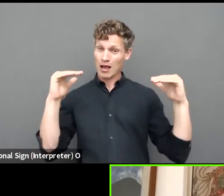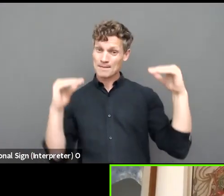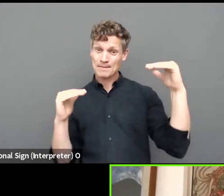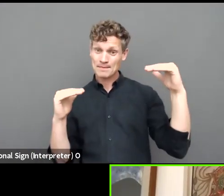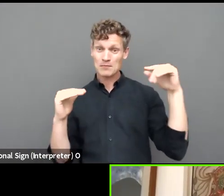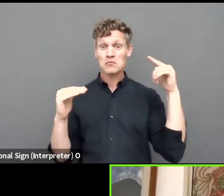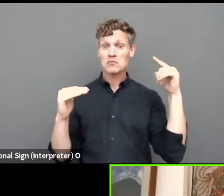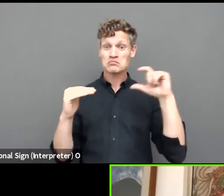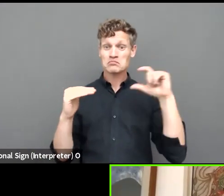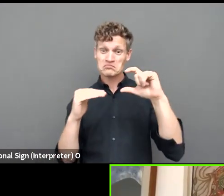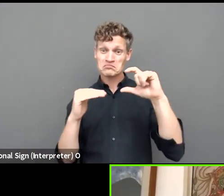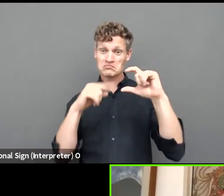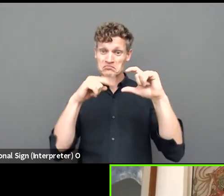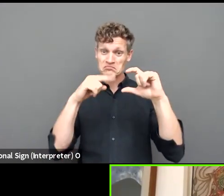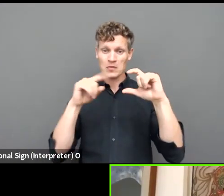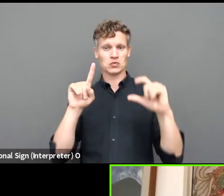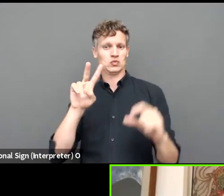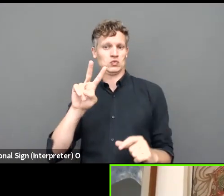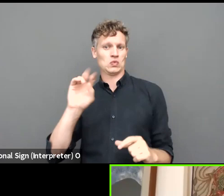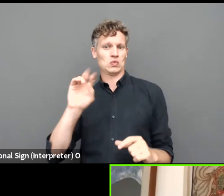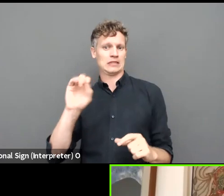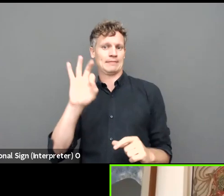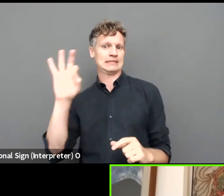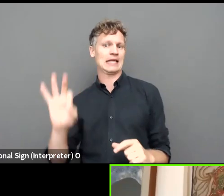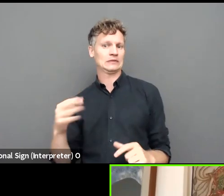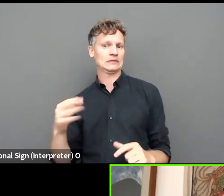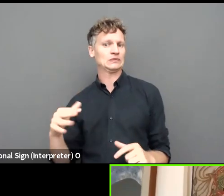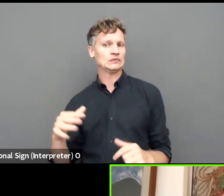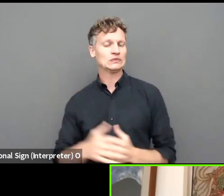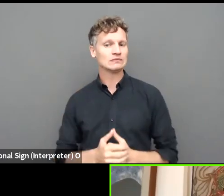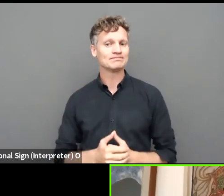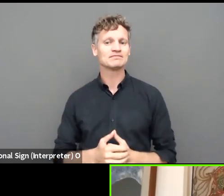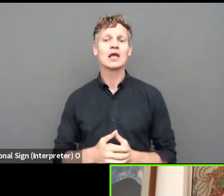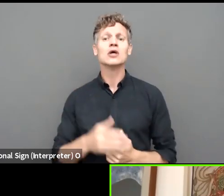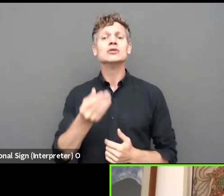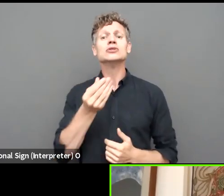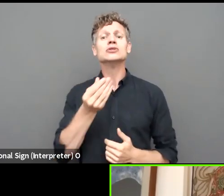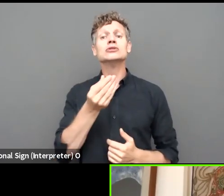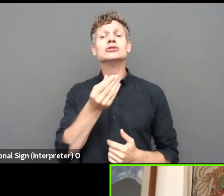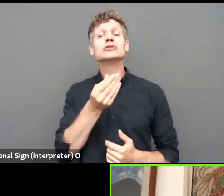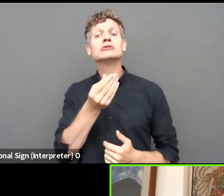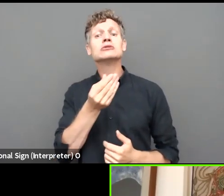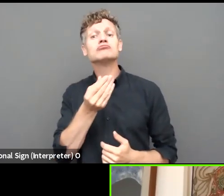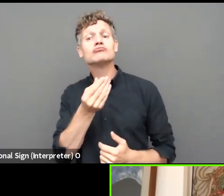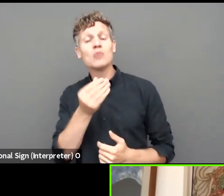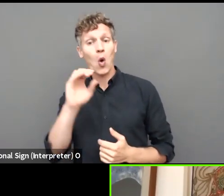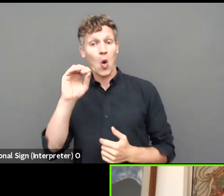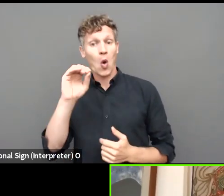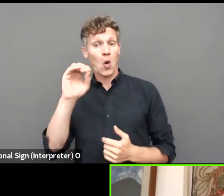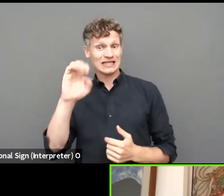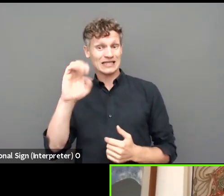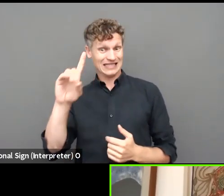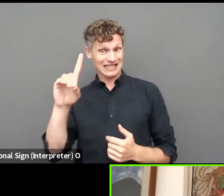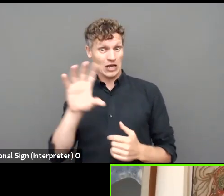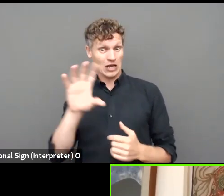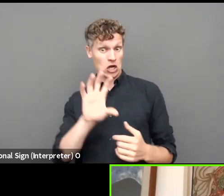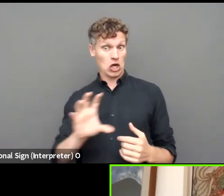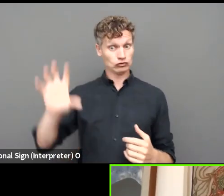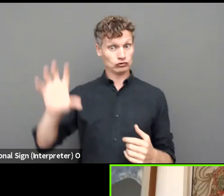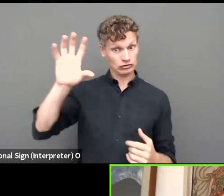20%. The situation is marginally better in OECD countries, where the average gap is